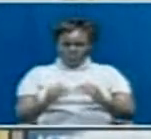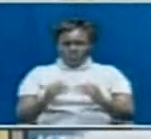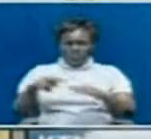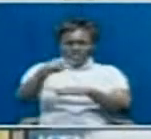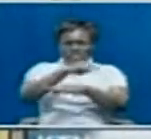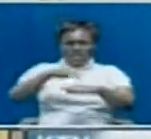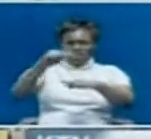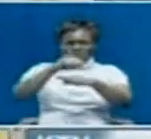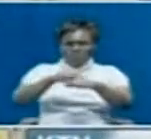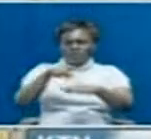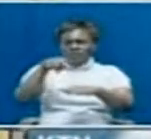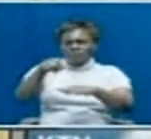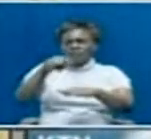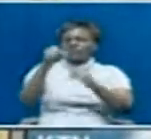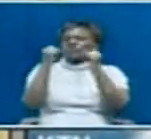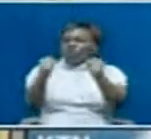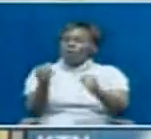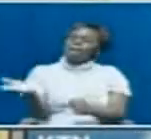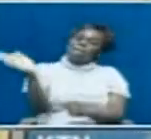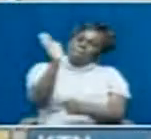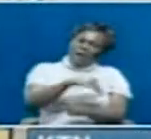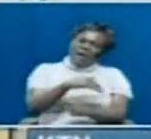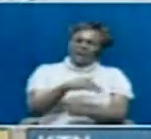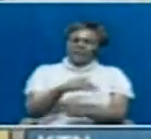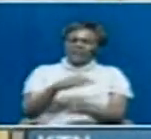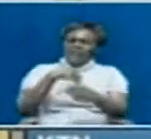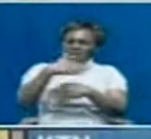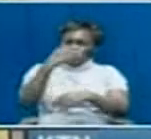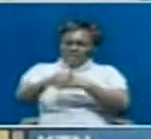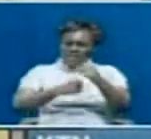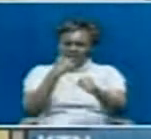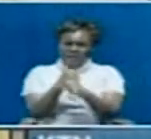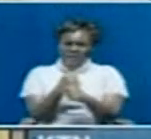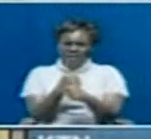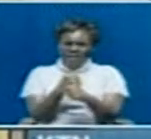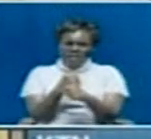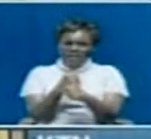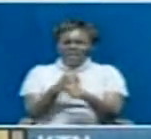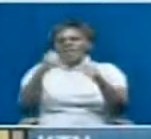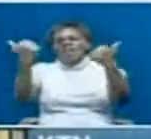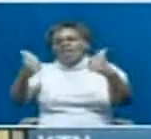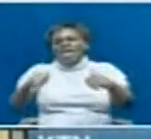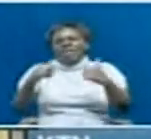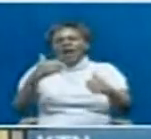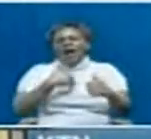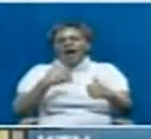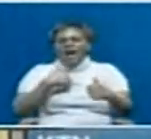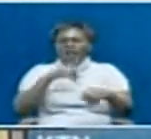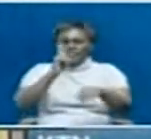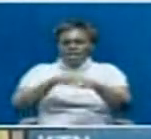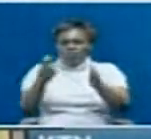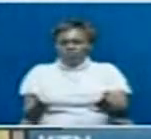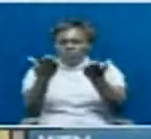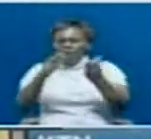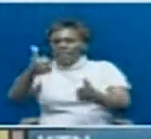Super League, because they are strong, they go back again the following year? We will never have any other time in promoting those teams,